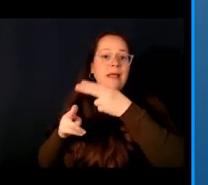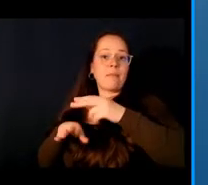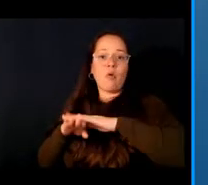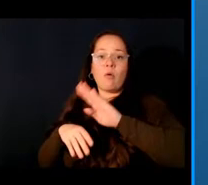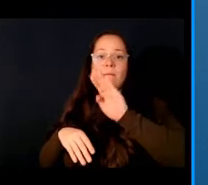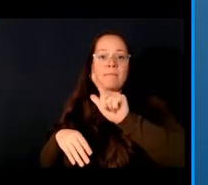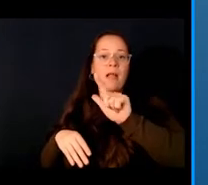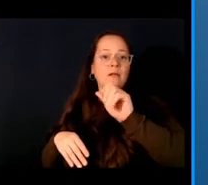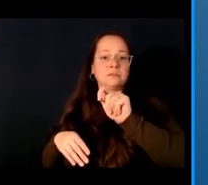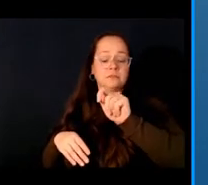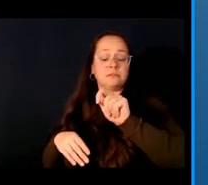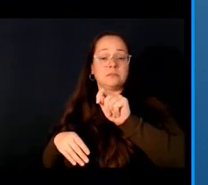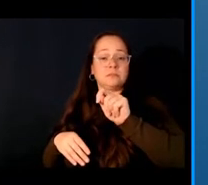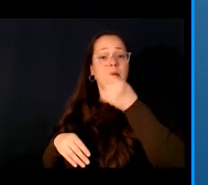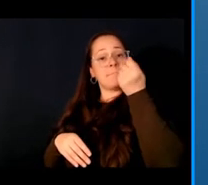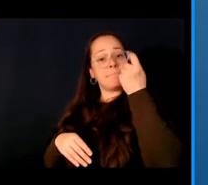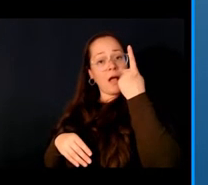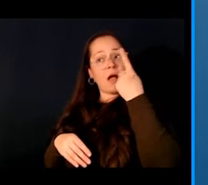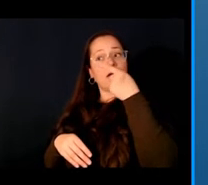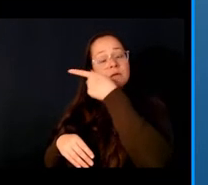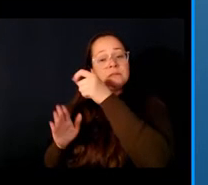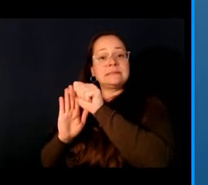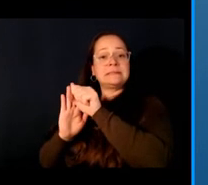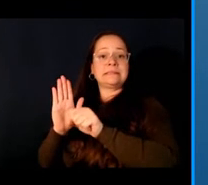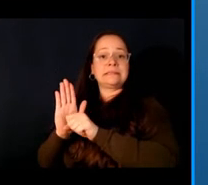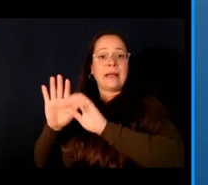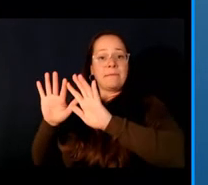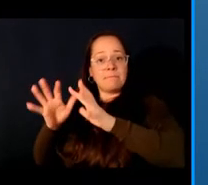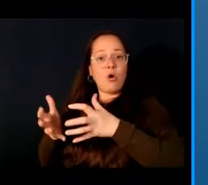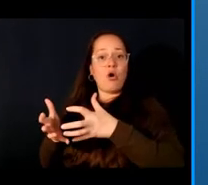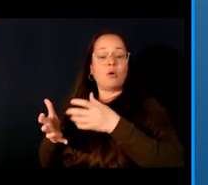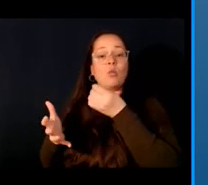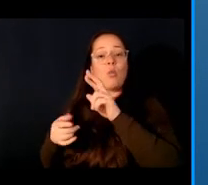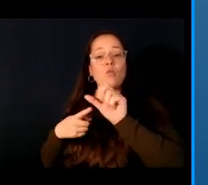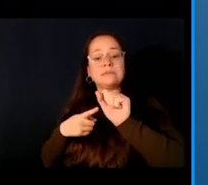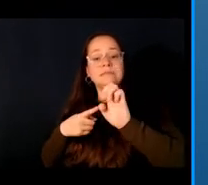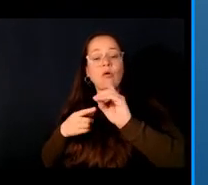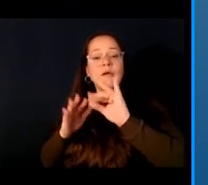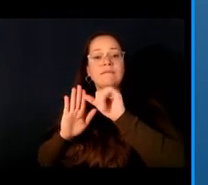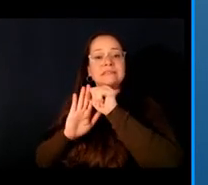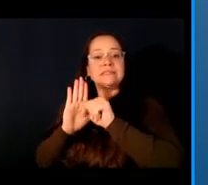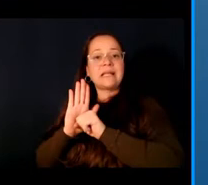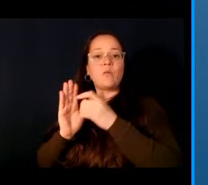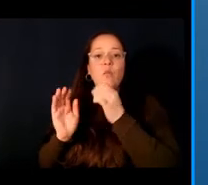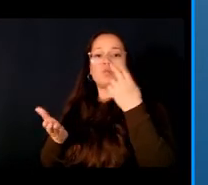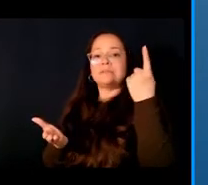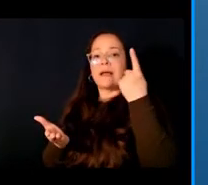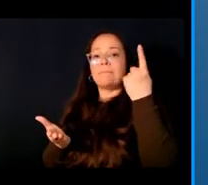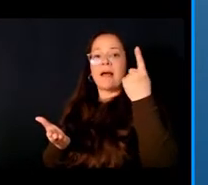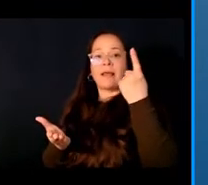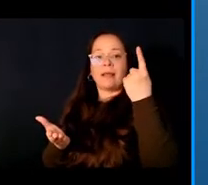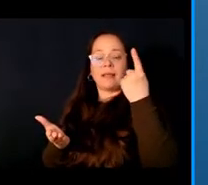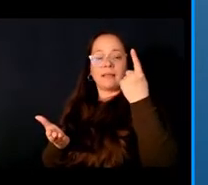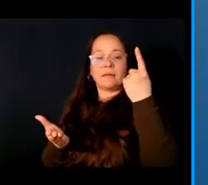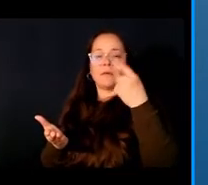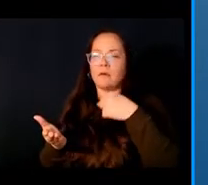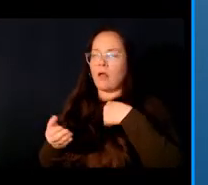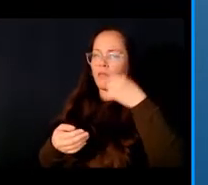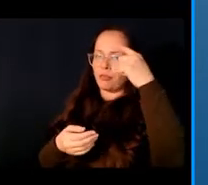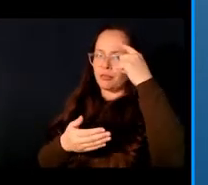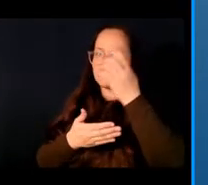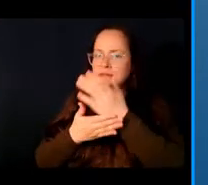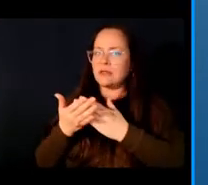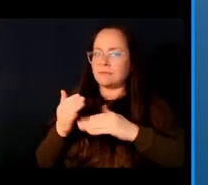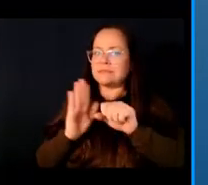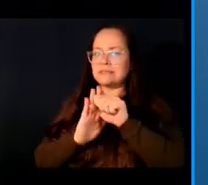ballot but a state party or a secretary of state or somebody and and I think there are states where this is